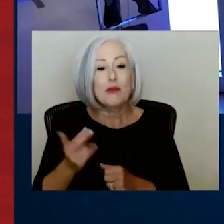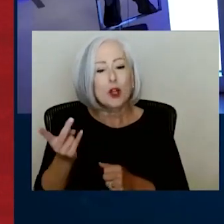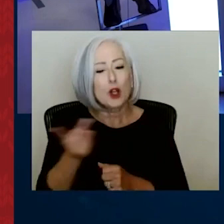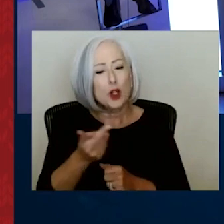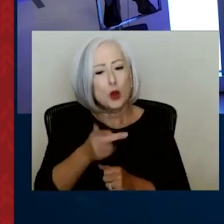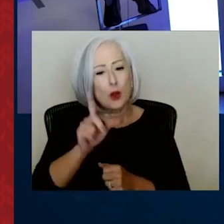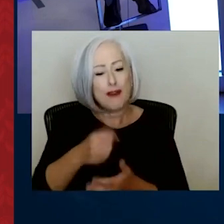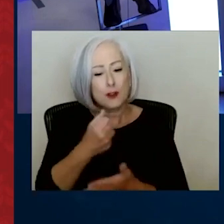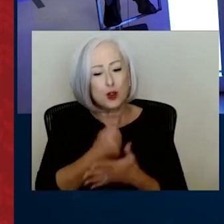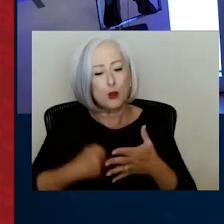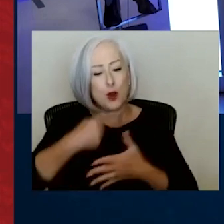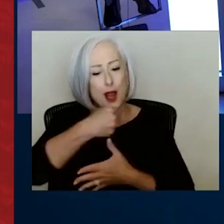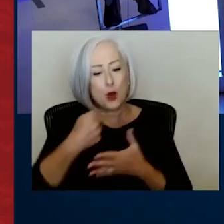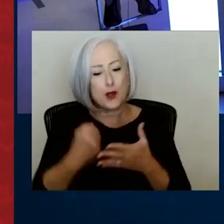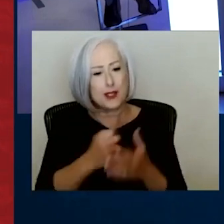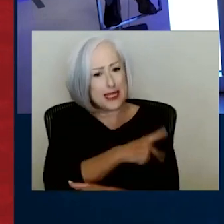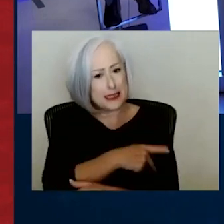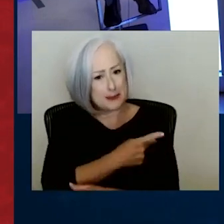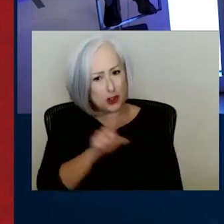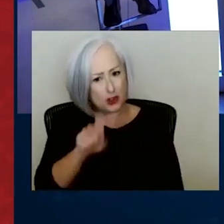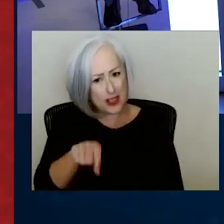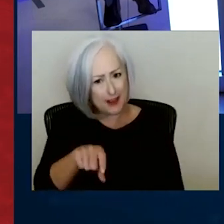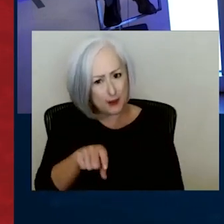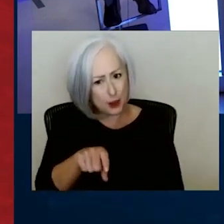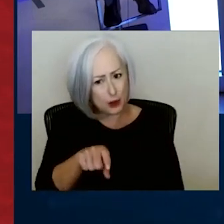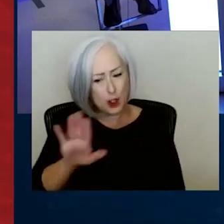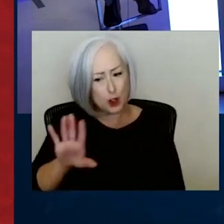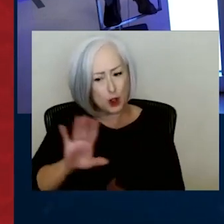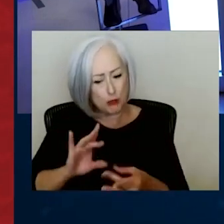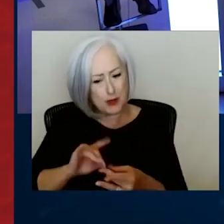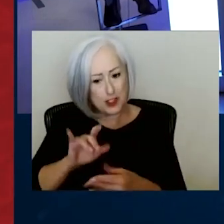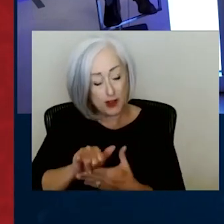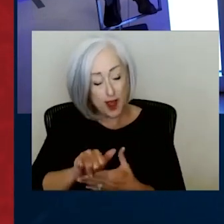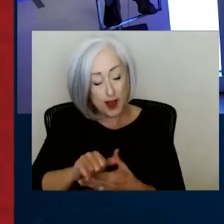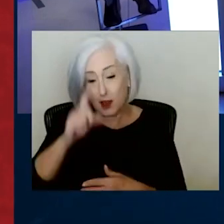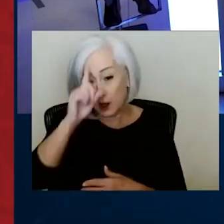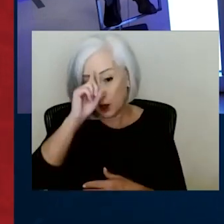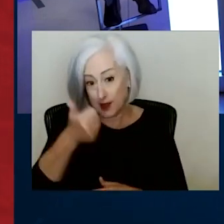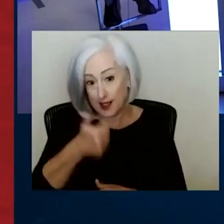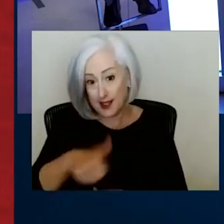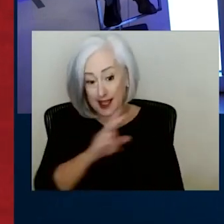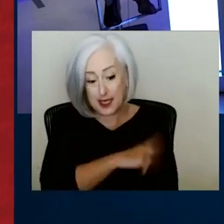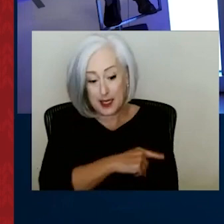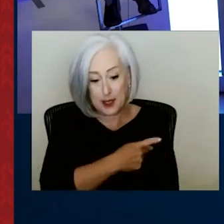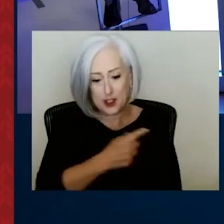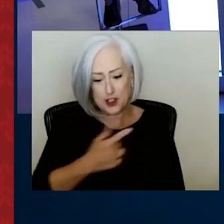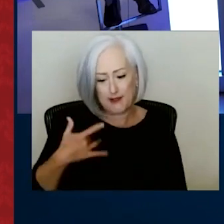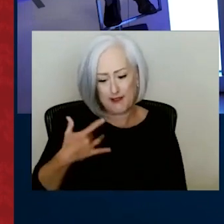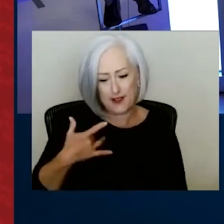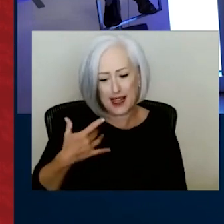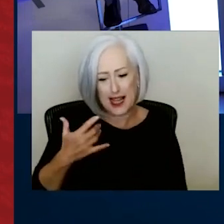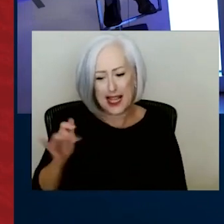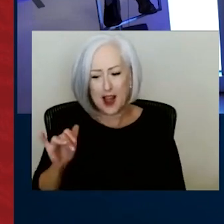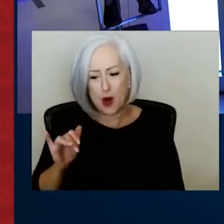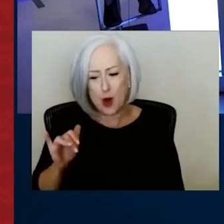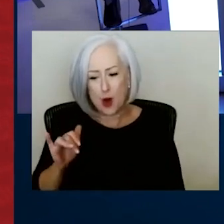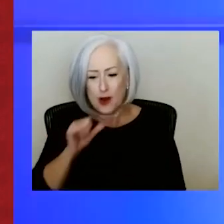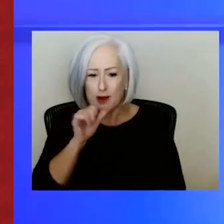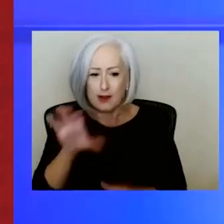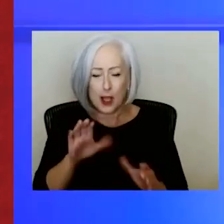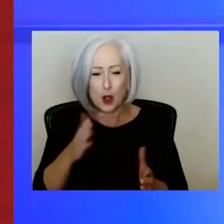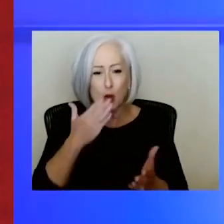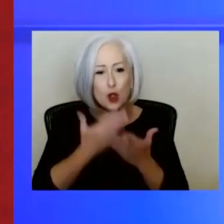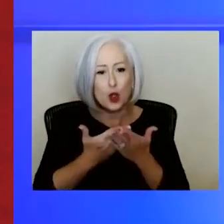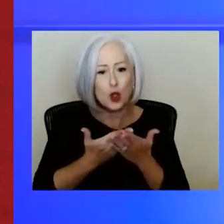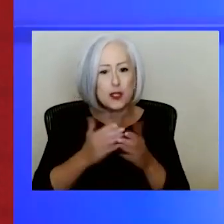I mean, you mentioned that a little bit, Phil. And do you think there's any patient who we're not quite doing it as well as we would like? Yeah, Steve, I